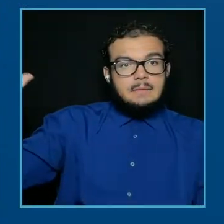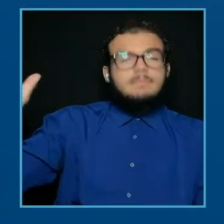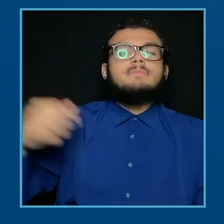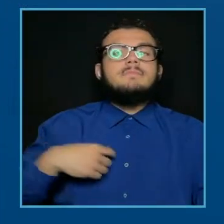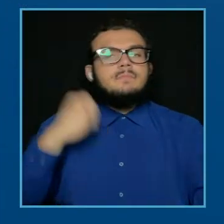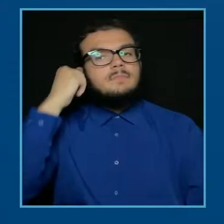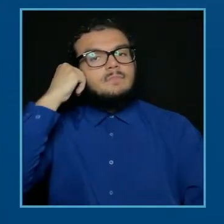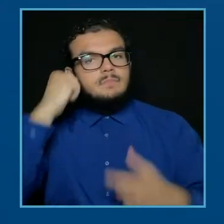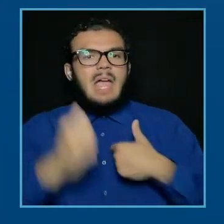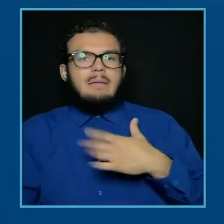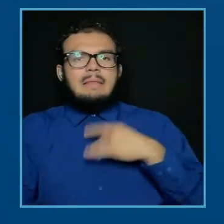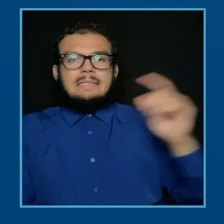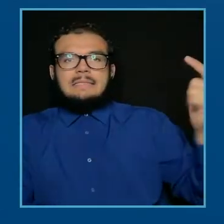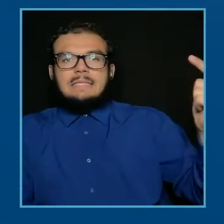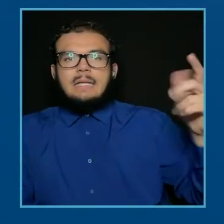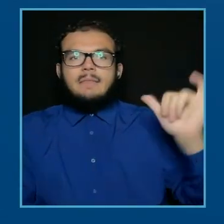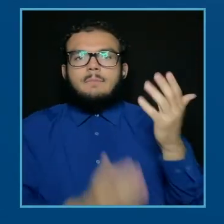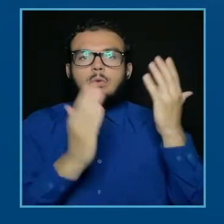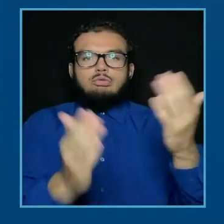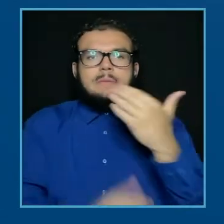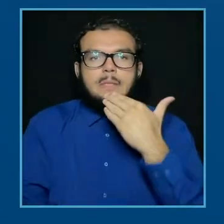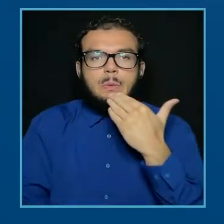motion. Thank you. Thank you.